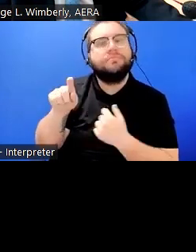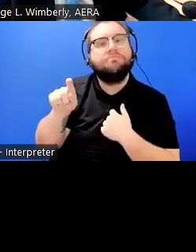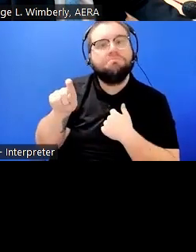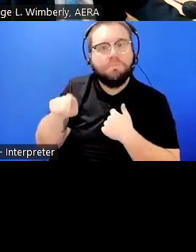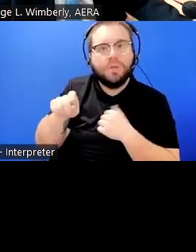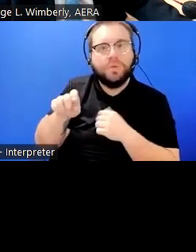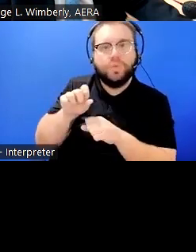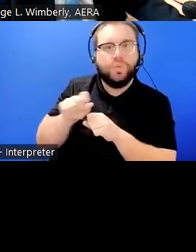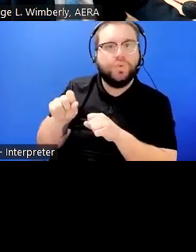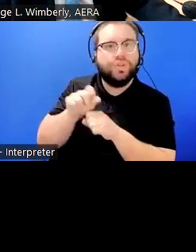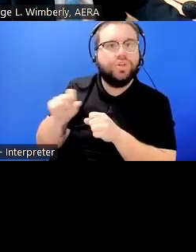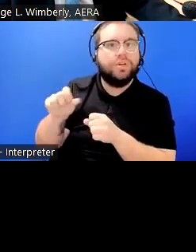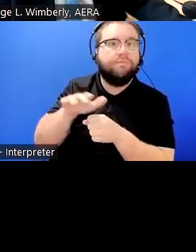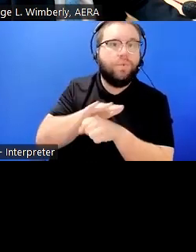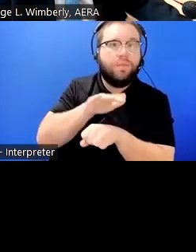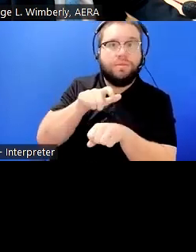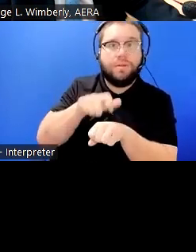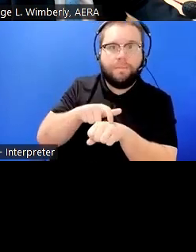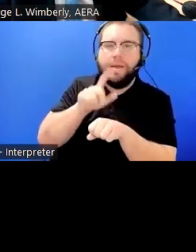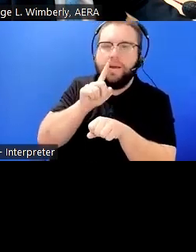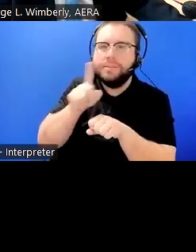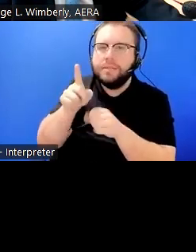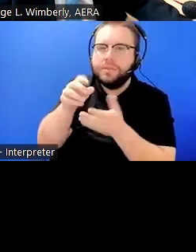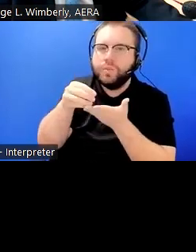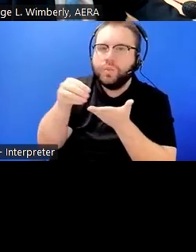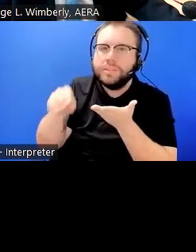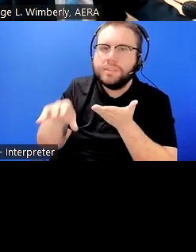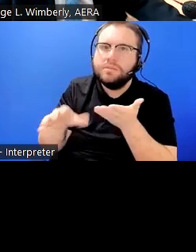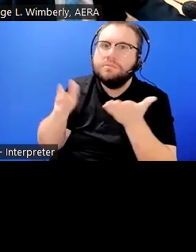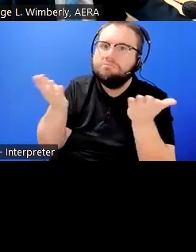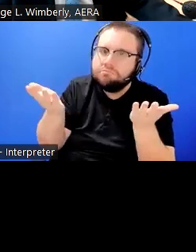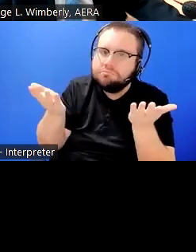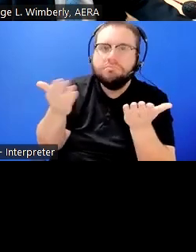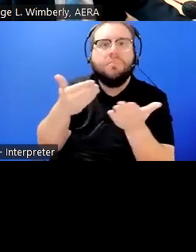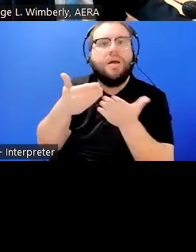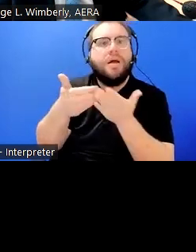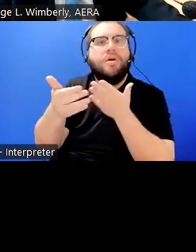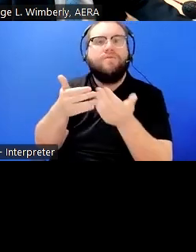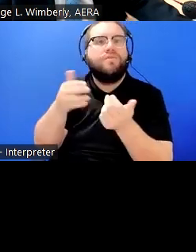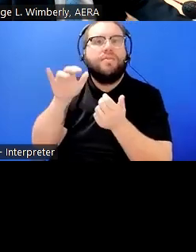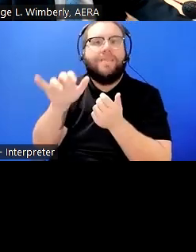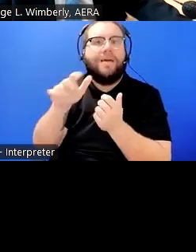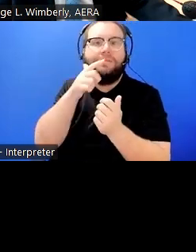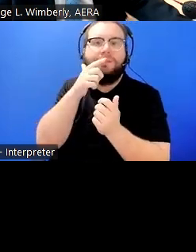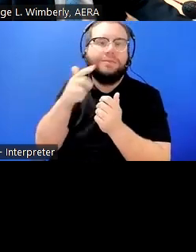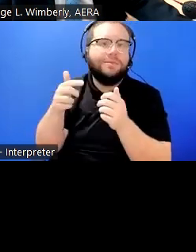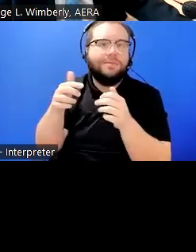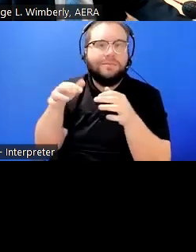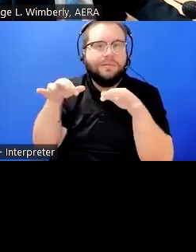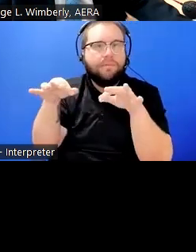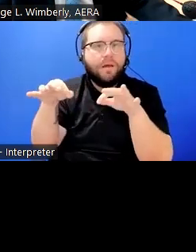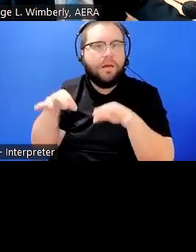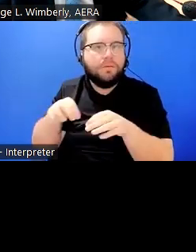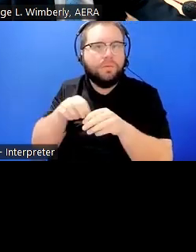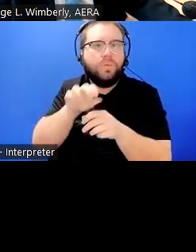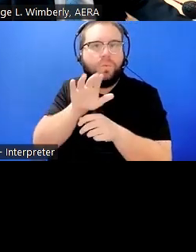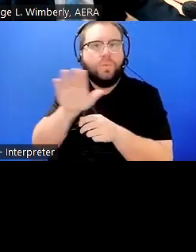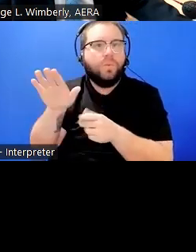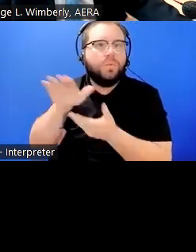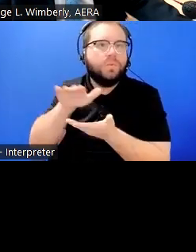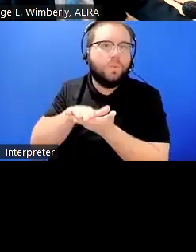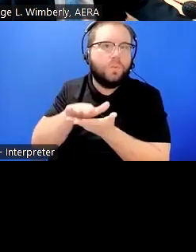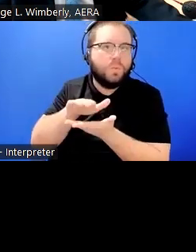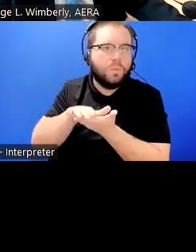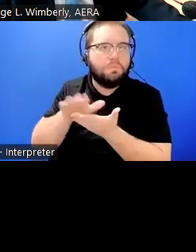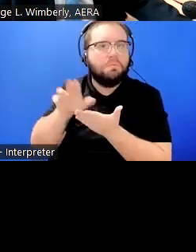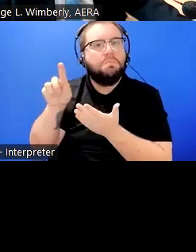as a student, however that's defined in your course. at your school. So